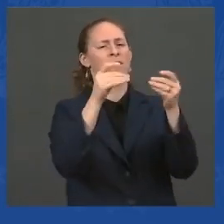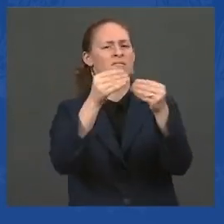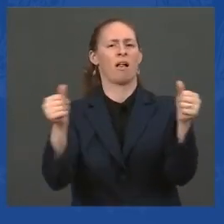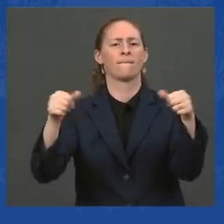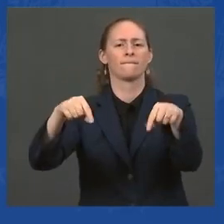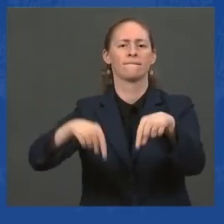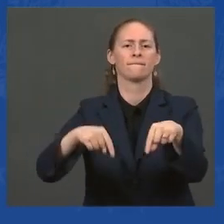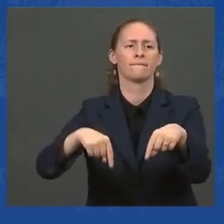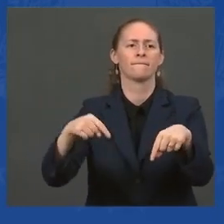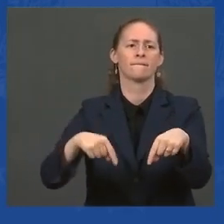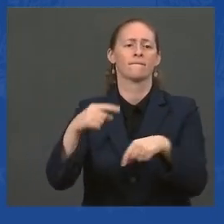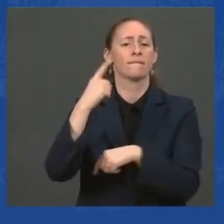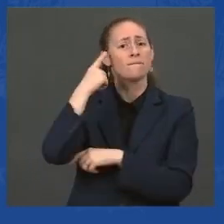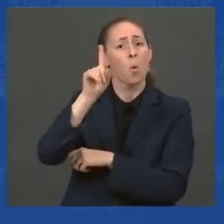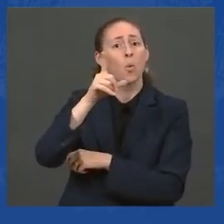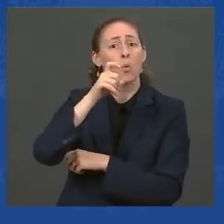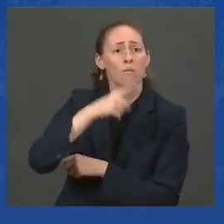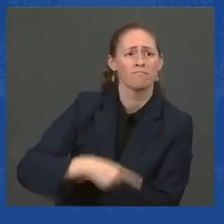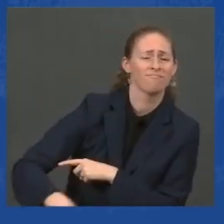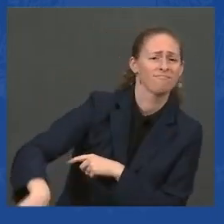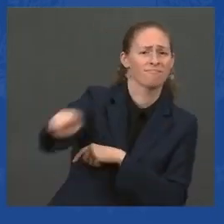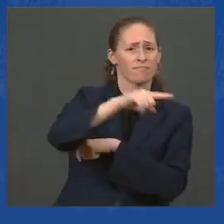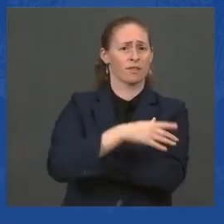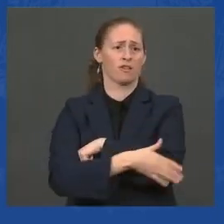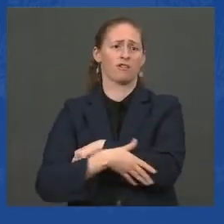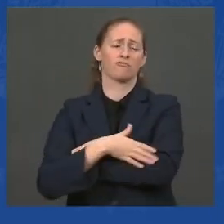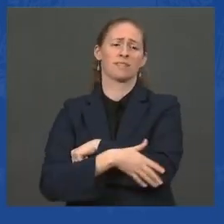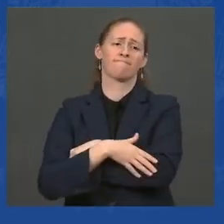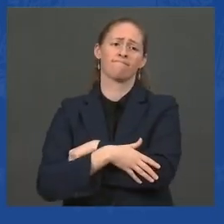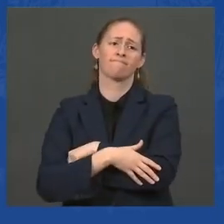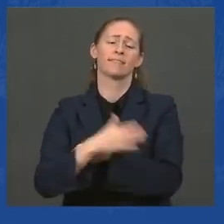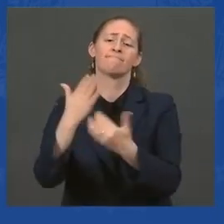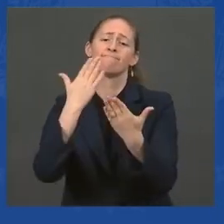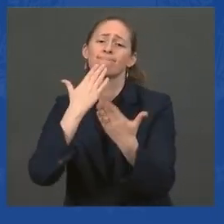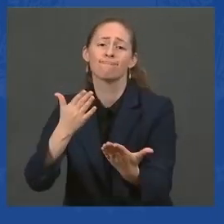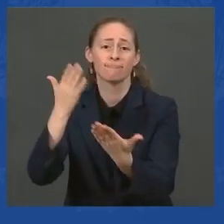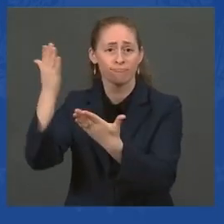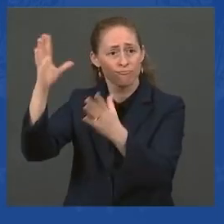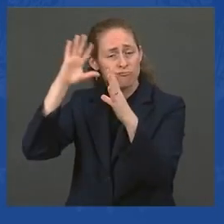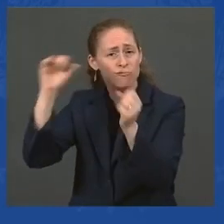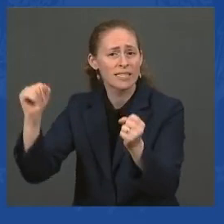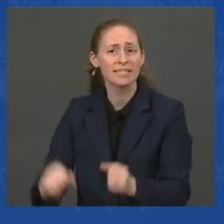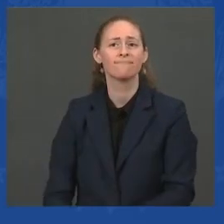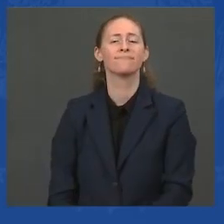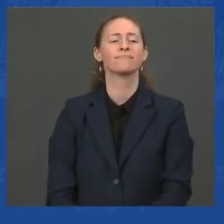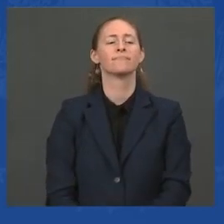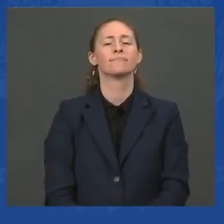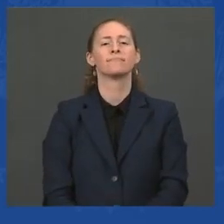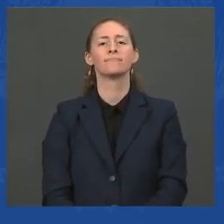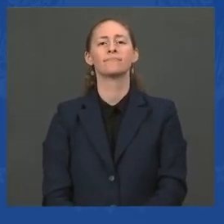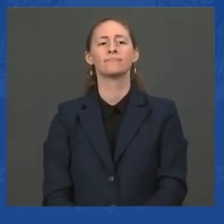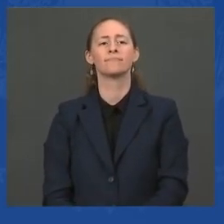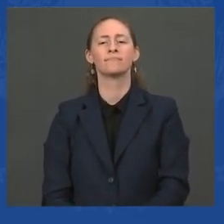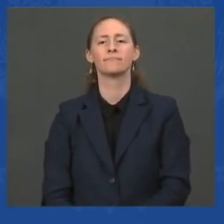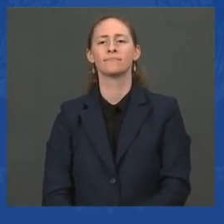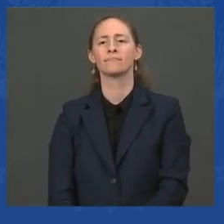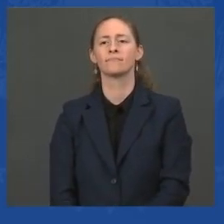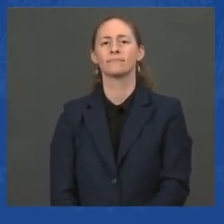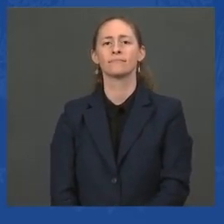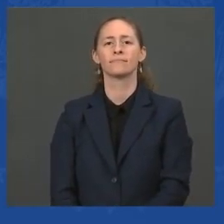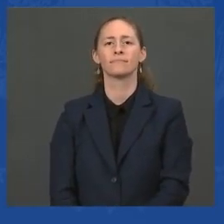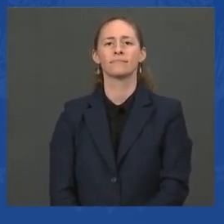time. So we just can't wait to the last minute to resolve this. We are, simply put, playing with